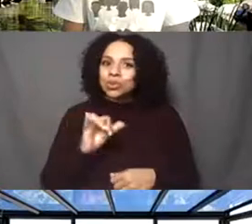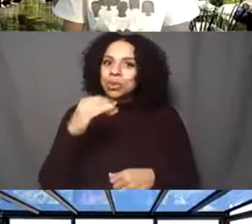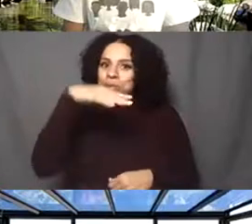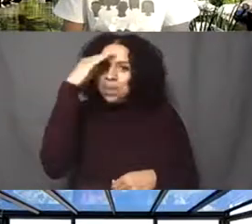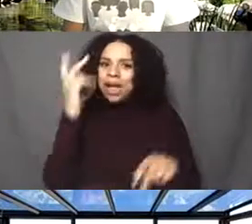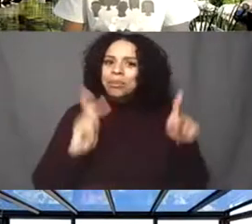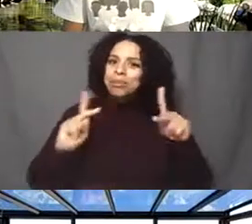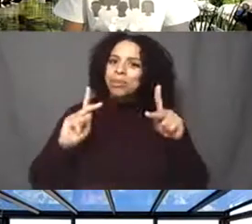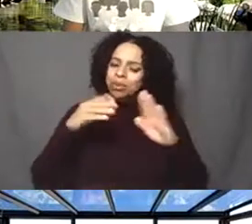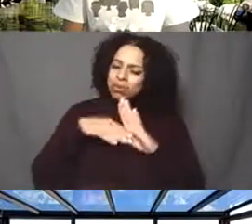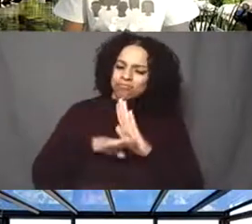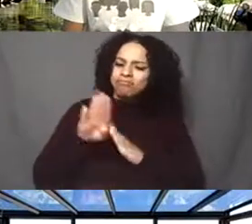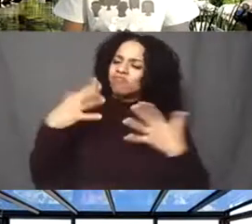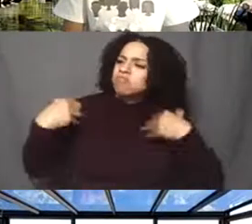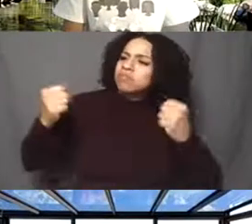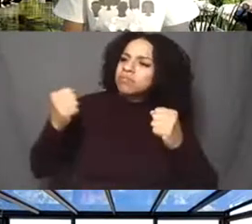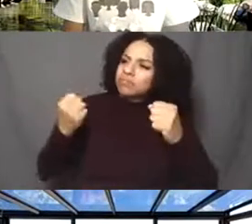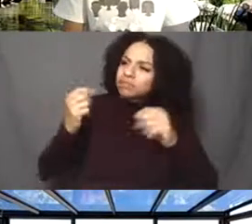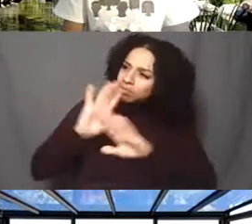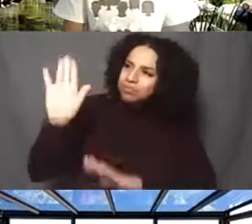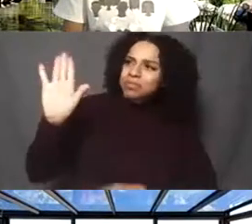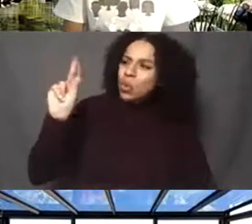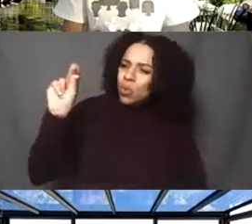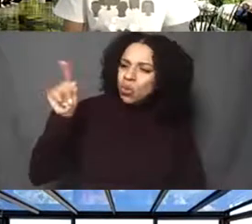constant saying, you will not define our humanity.